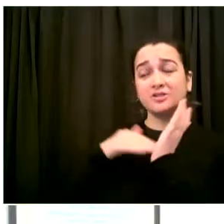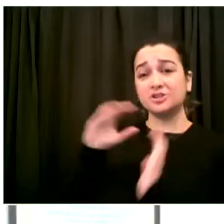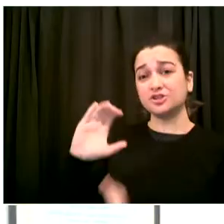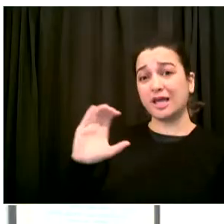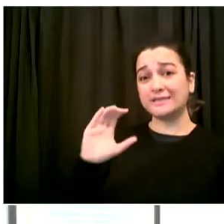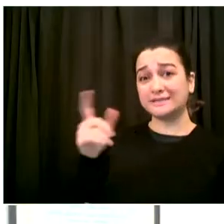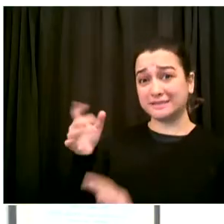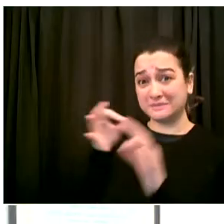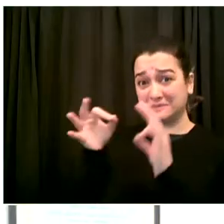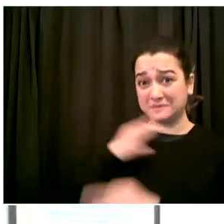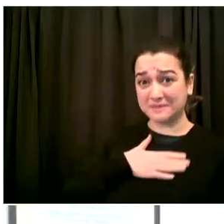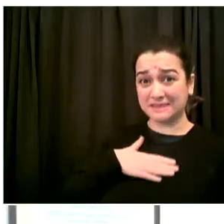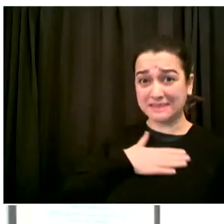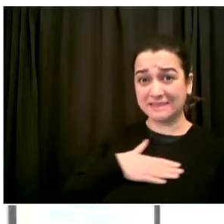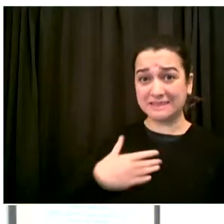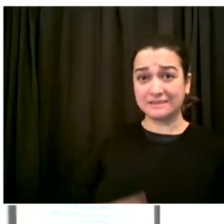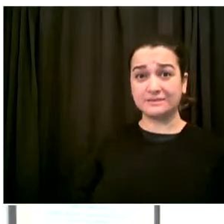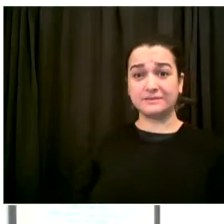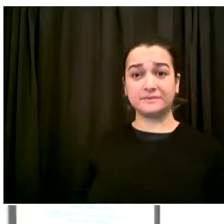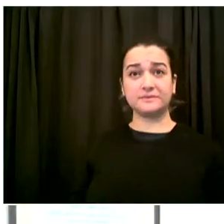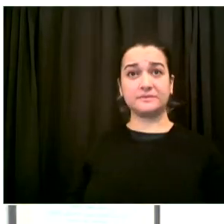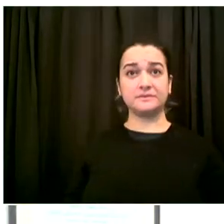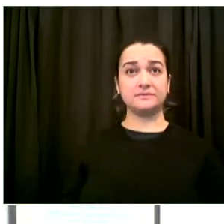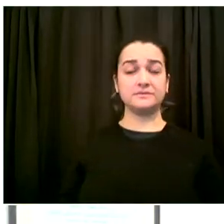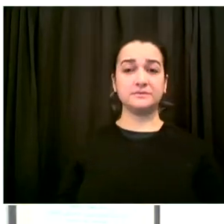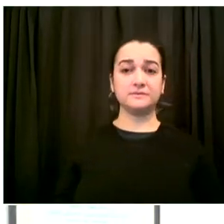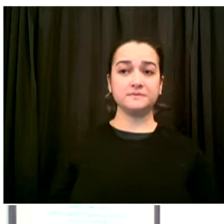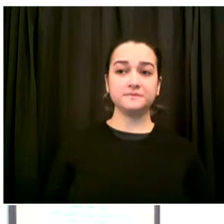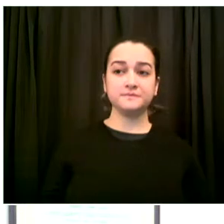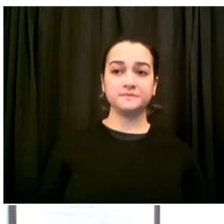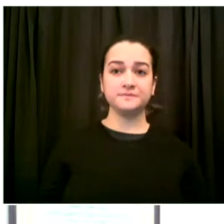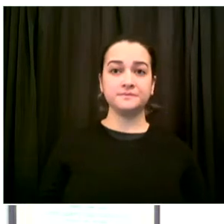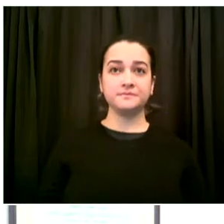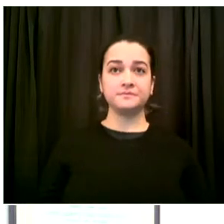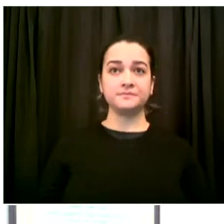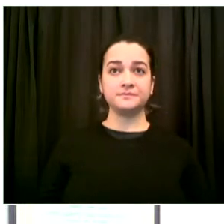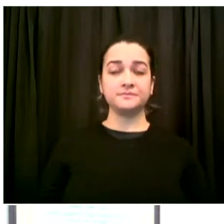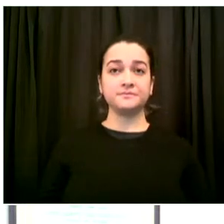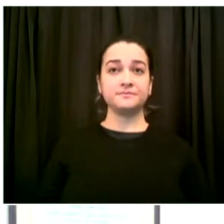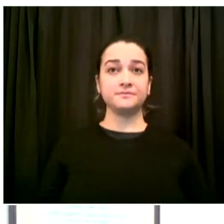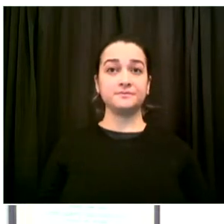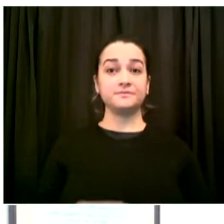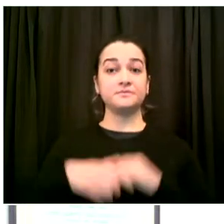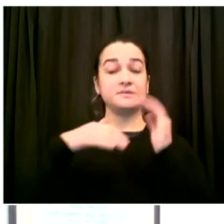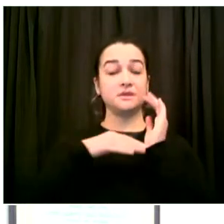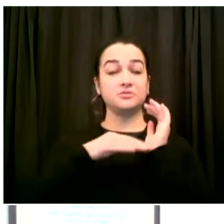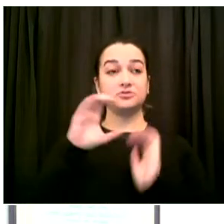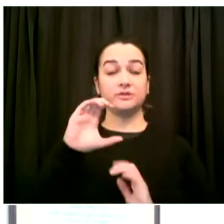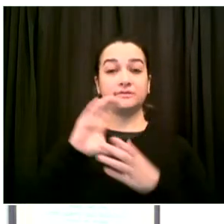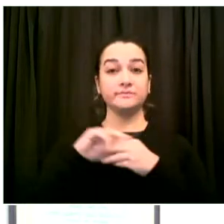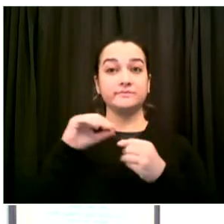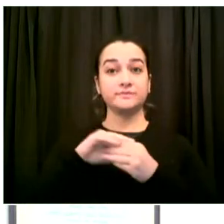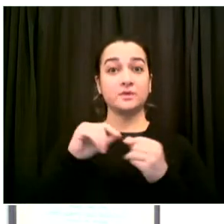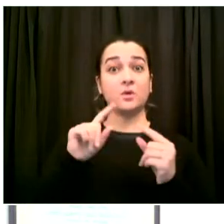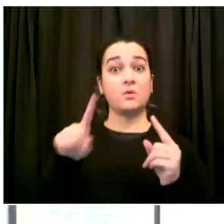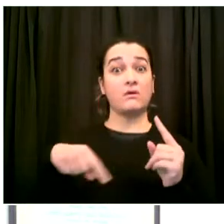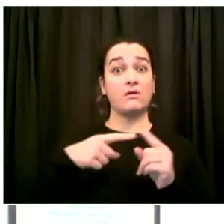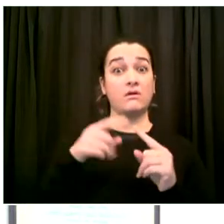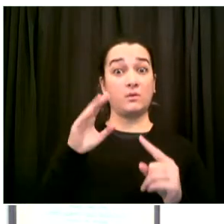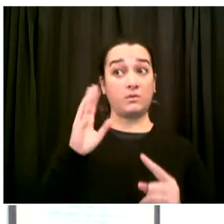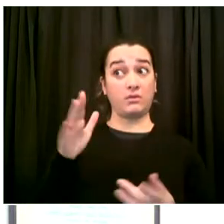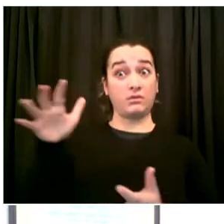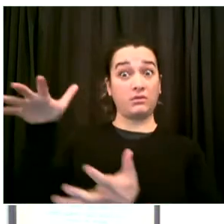reports on delays as yet. We are actively monitoring that. We're in communication with both the